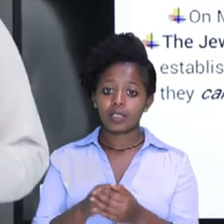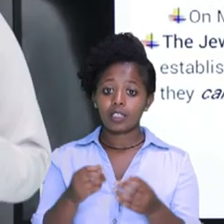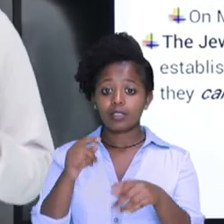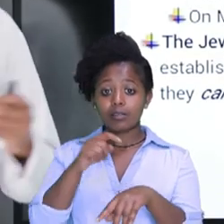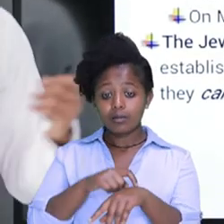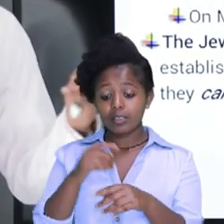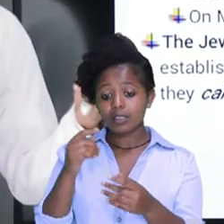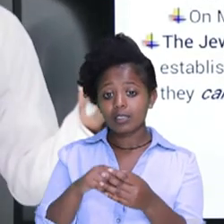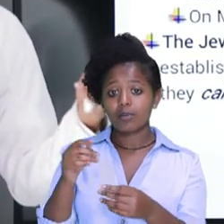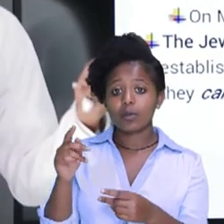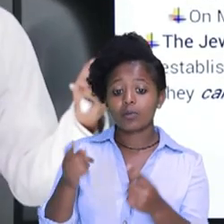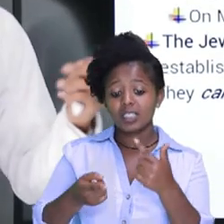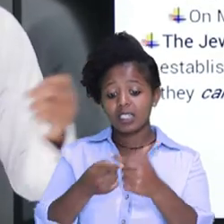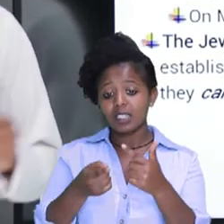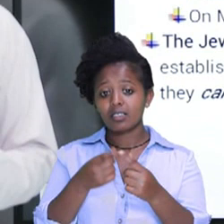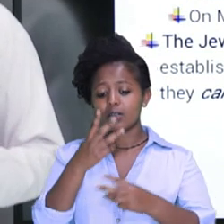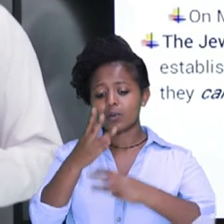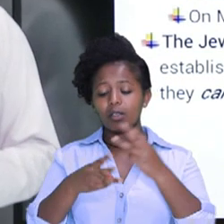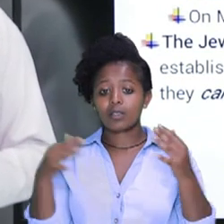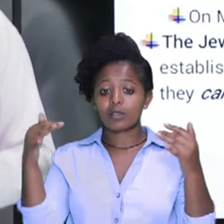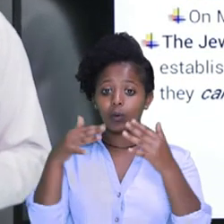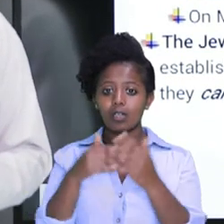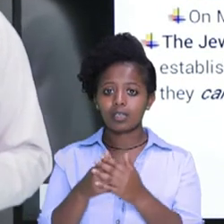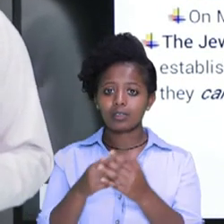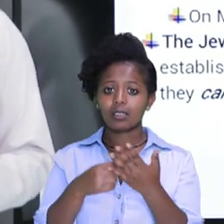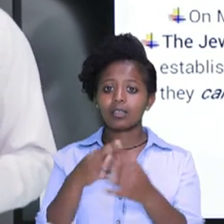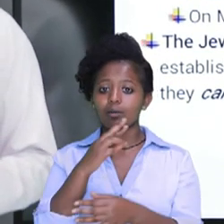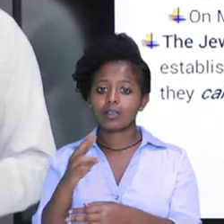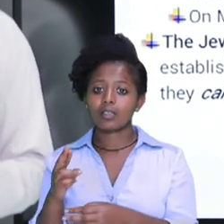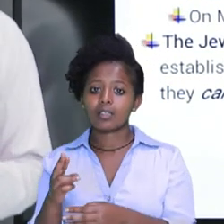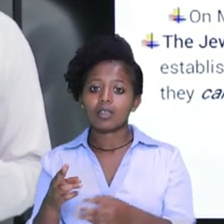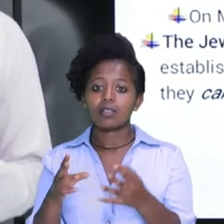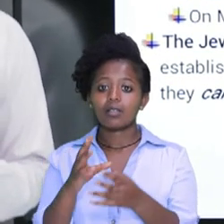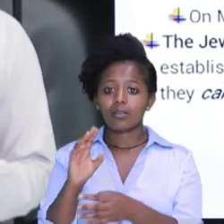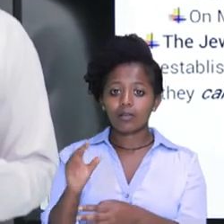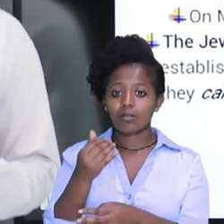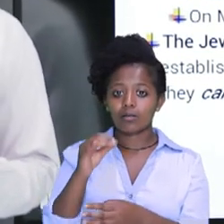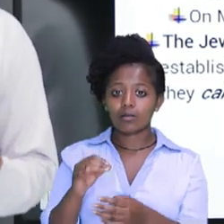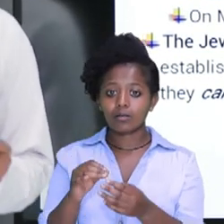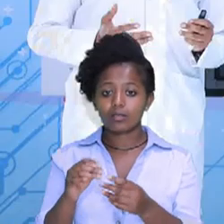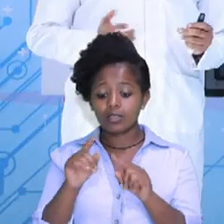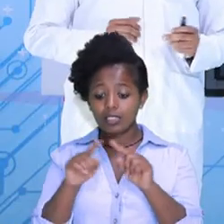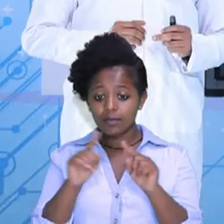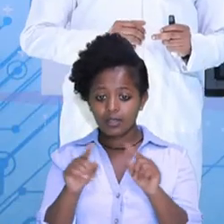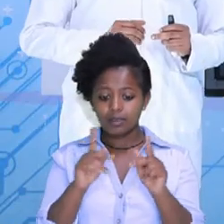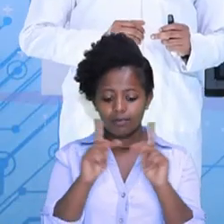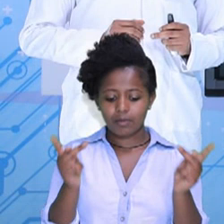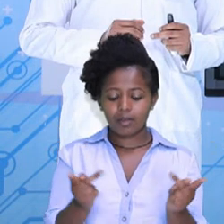During the time of Second World War, there were a Holocaust in the different parts of the